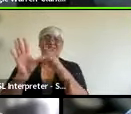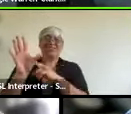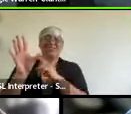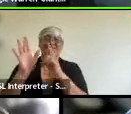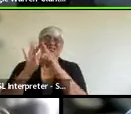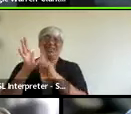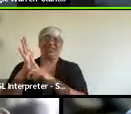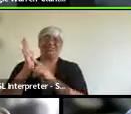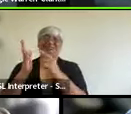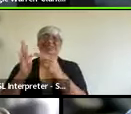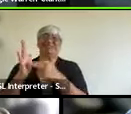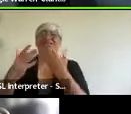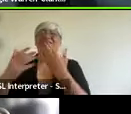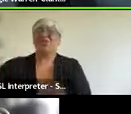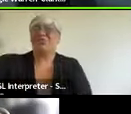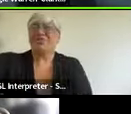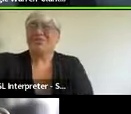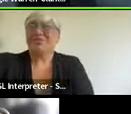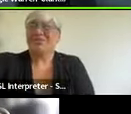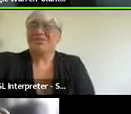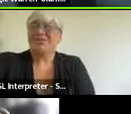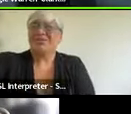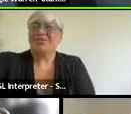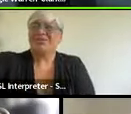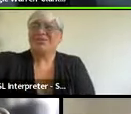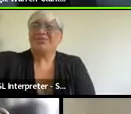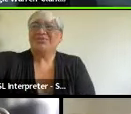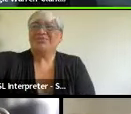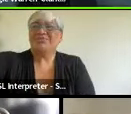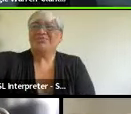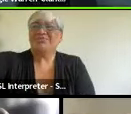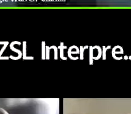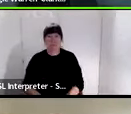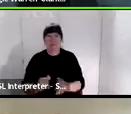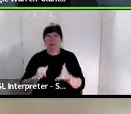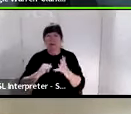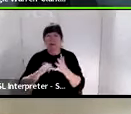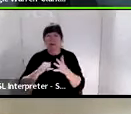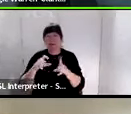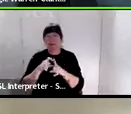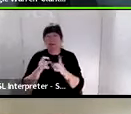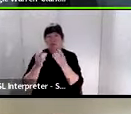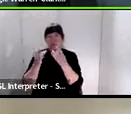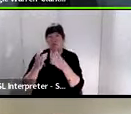ready to join us in the.